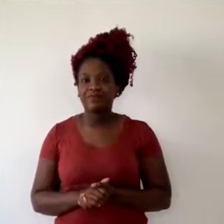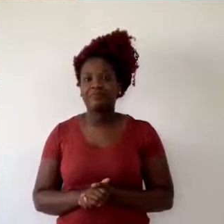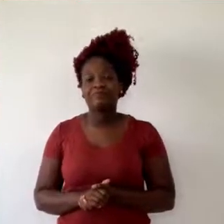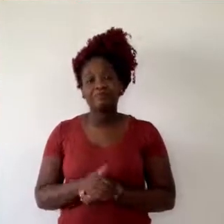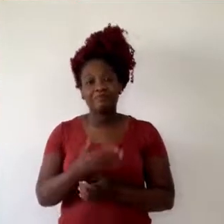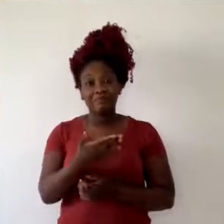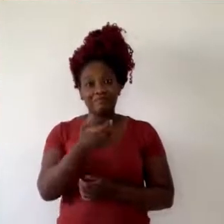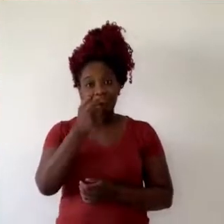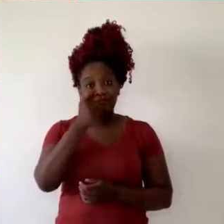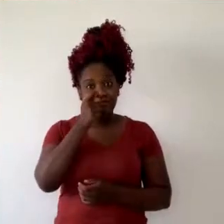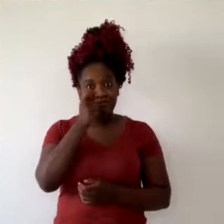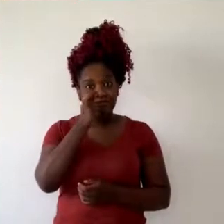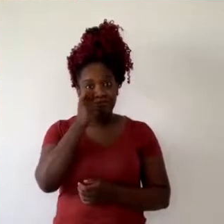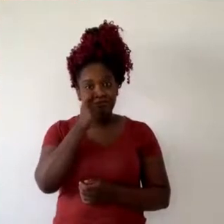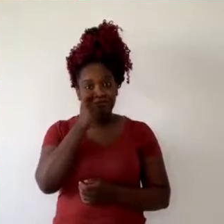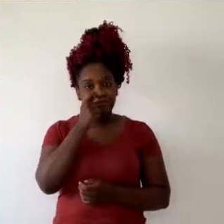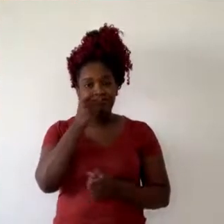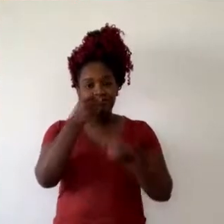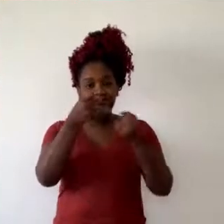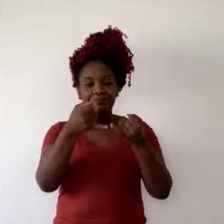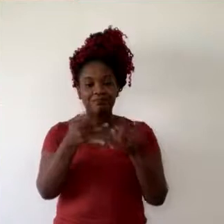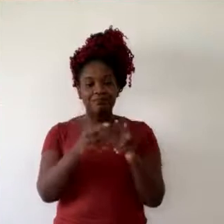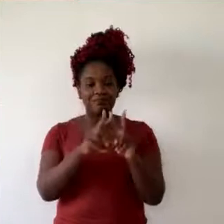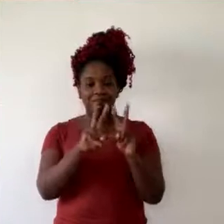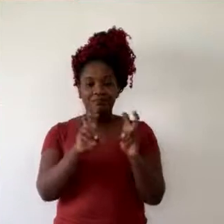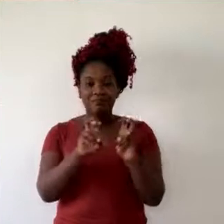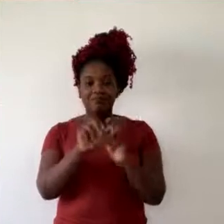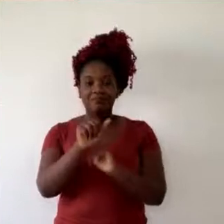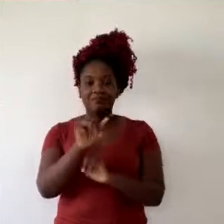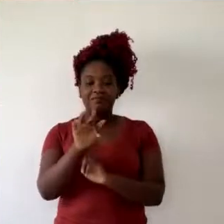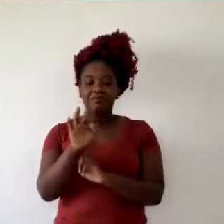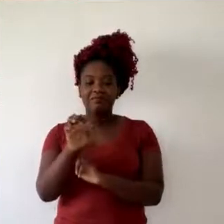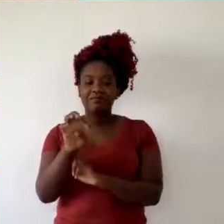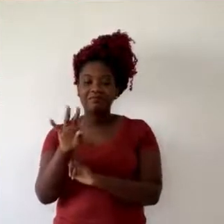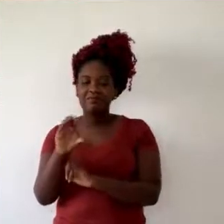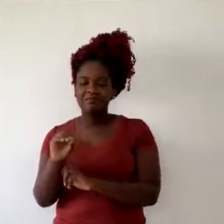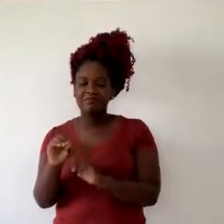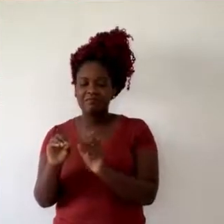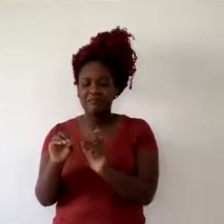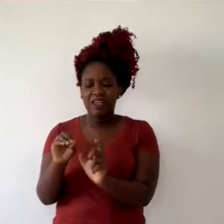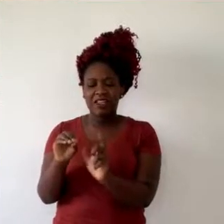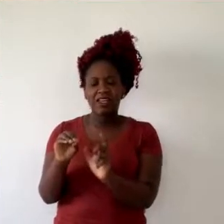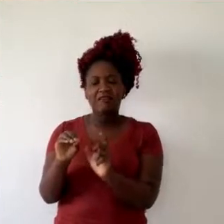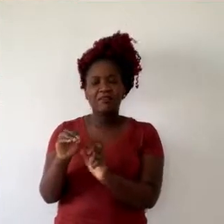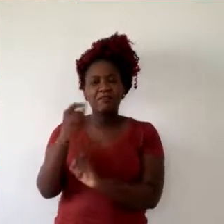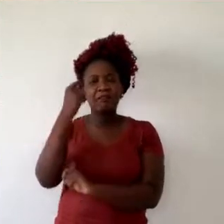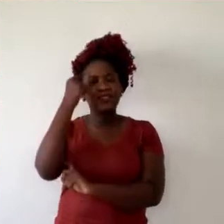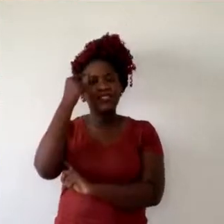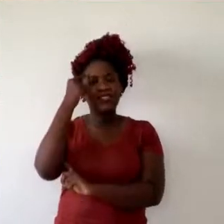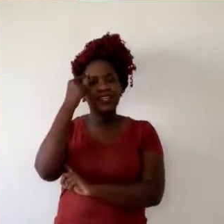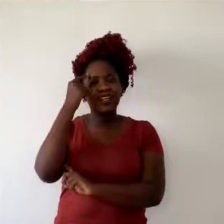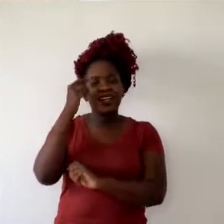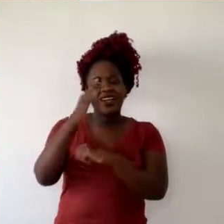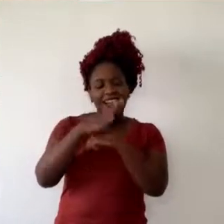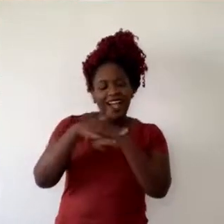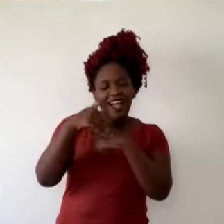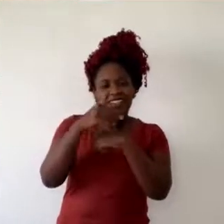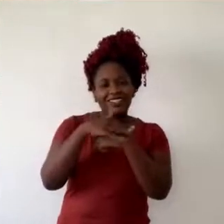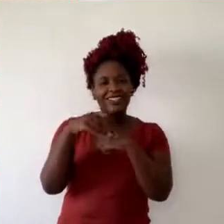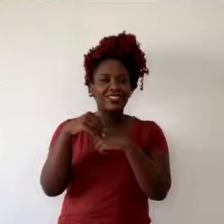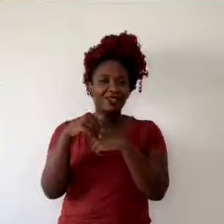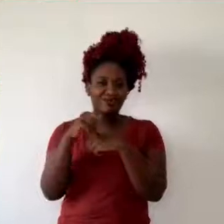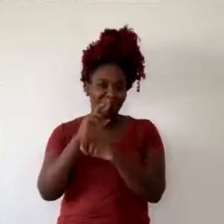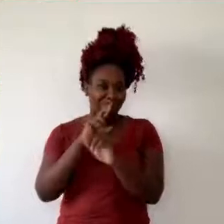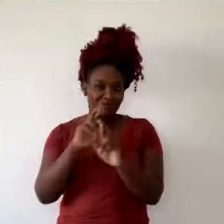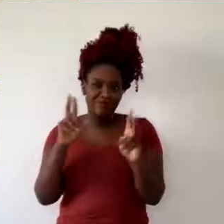It's very interesting, this definition of affection, because when we bring this world, this word, we actually have